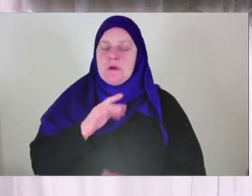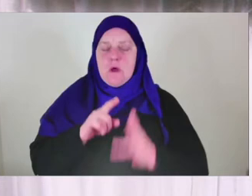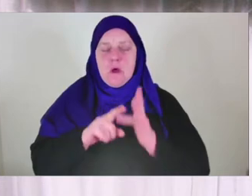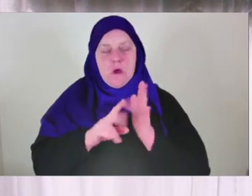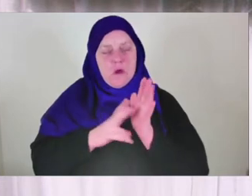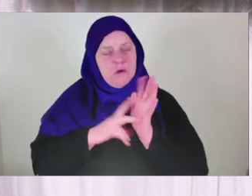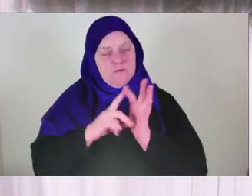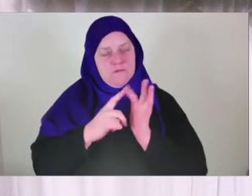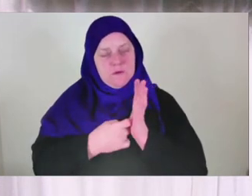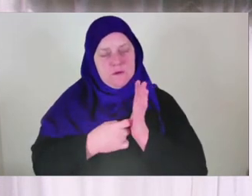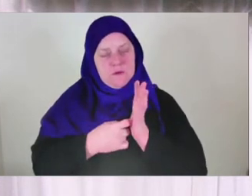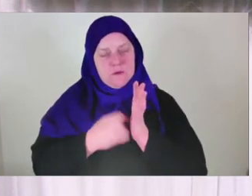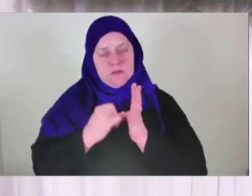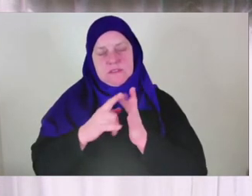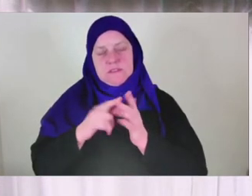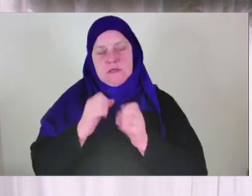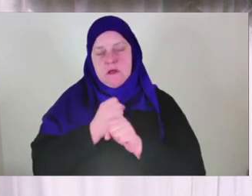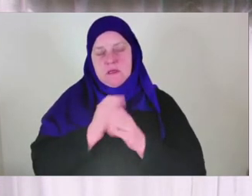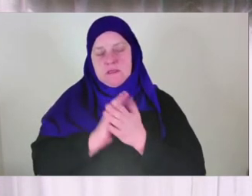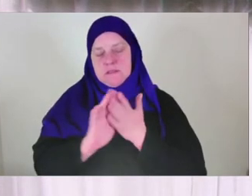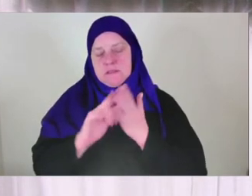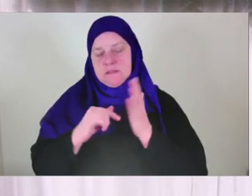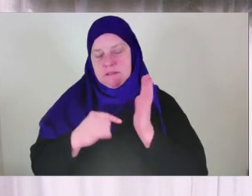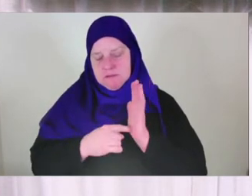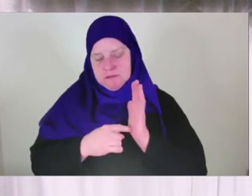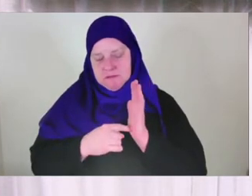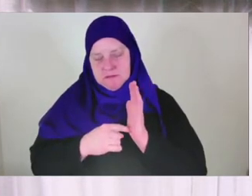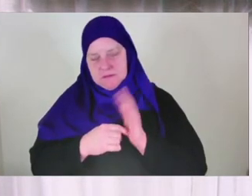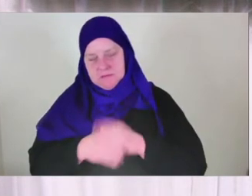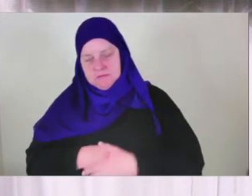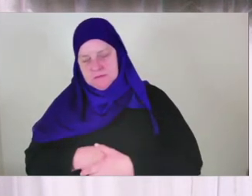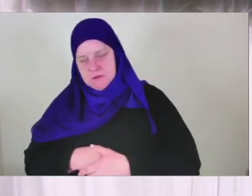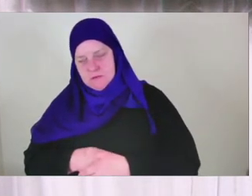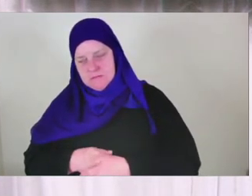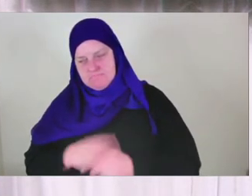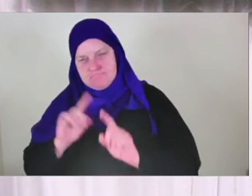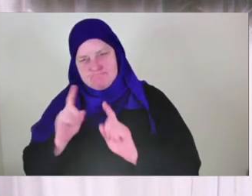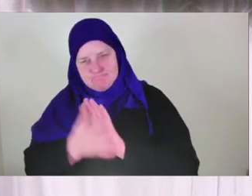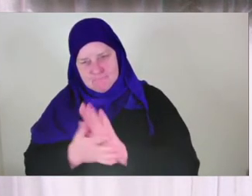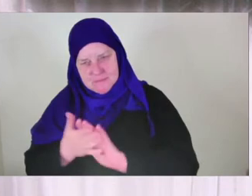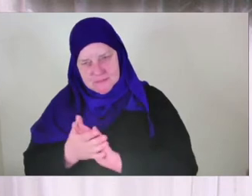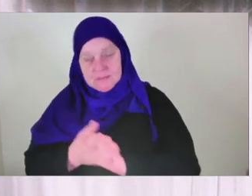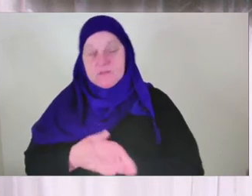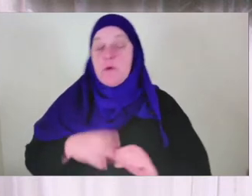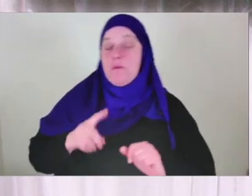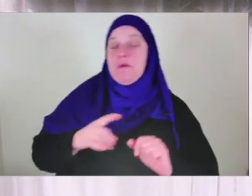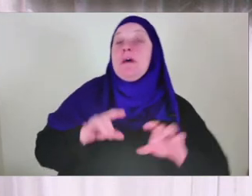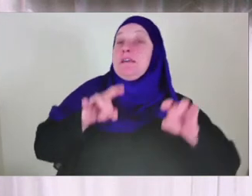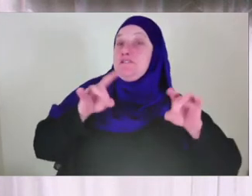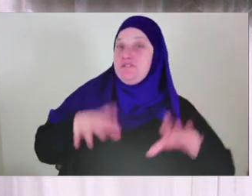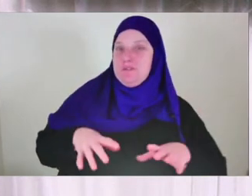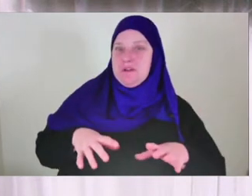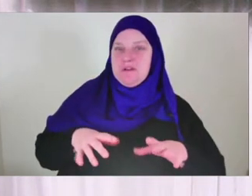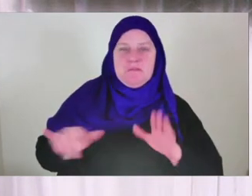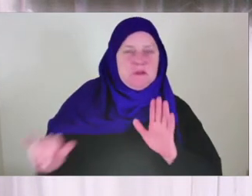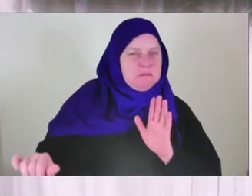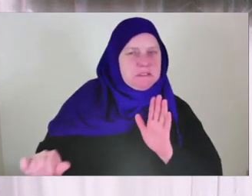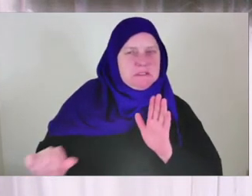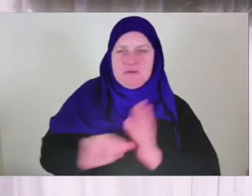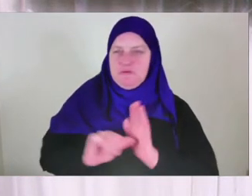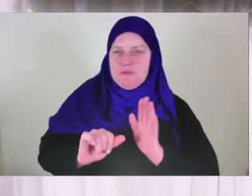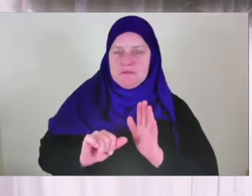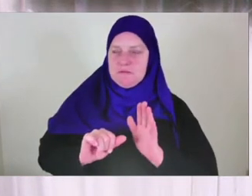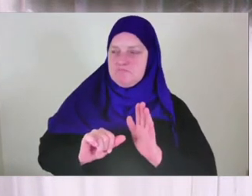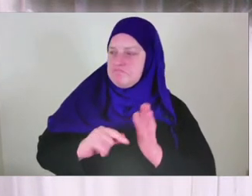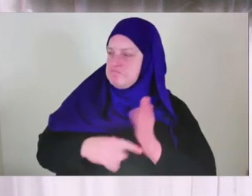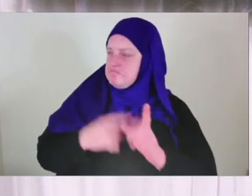in Australia, anyway, there is very strict reporting about how much tax was collected, how it was spent, what the budget is, where it's going, et